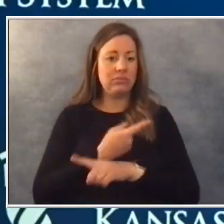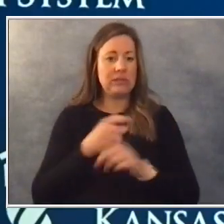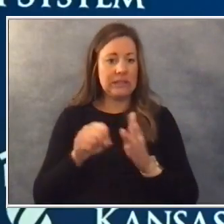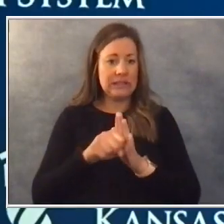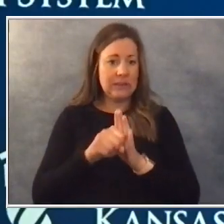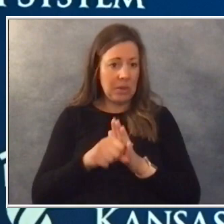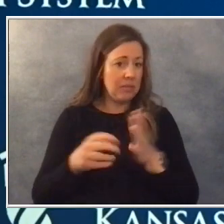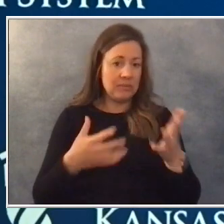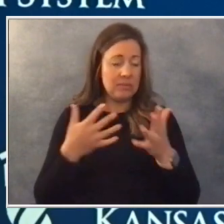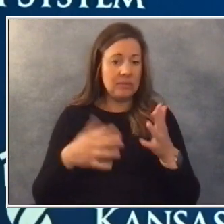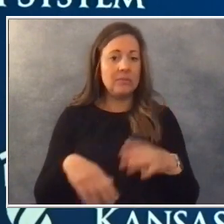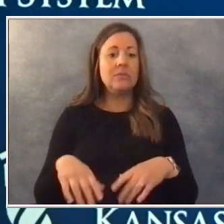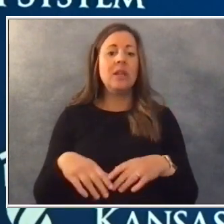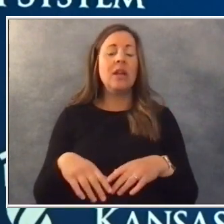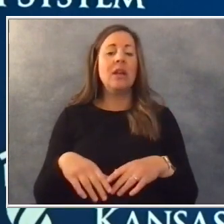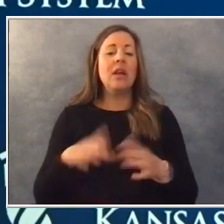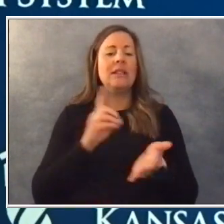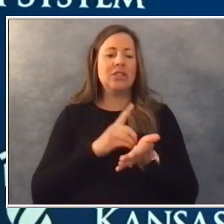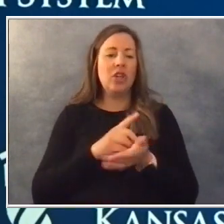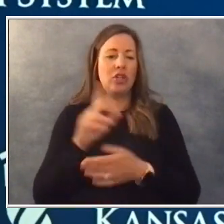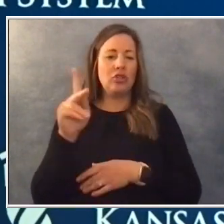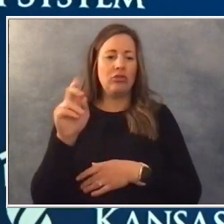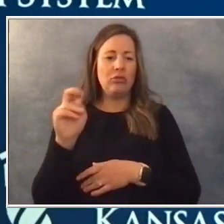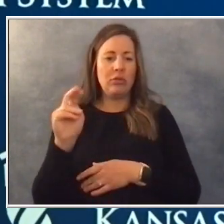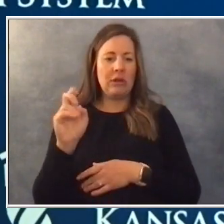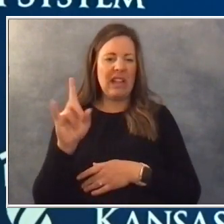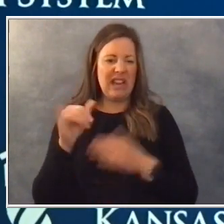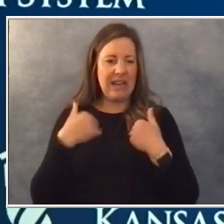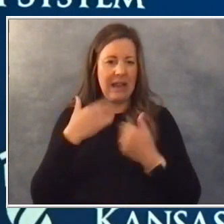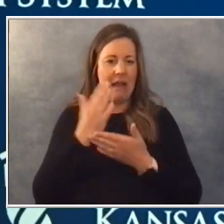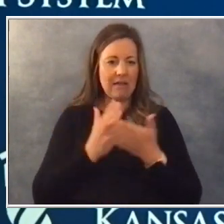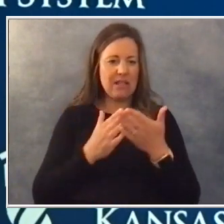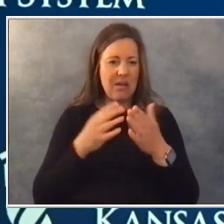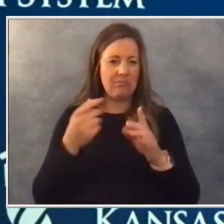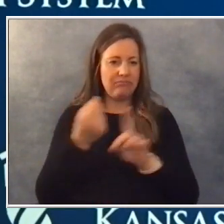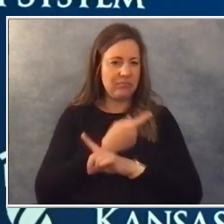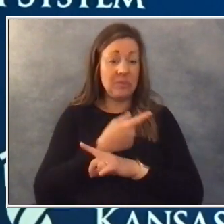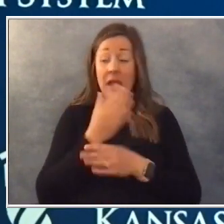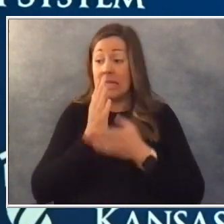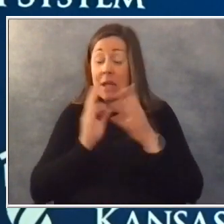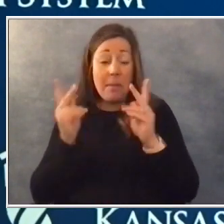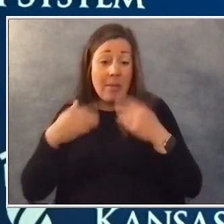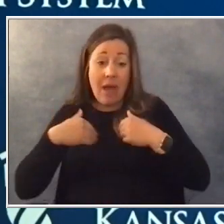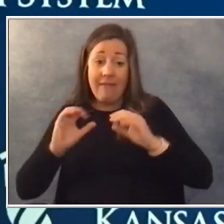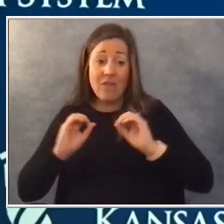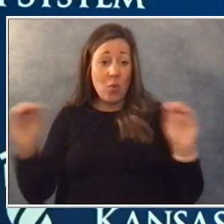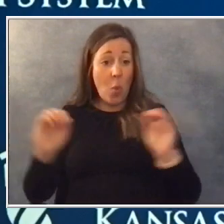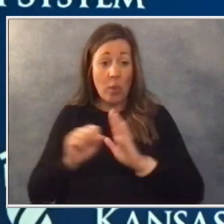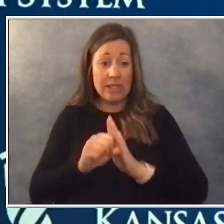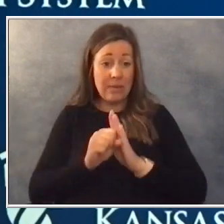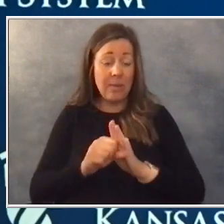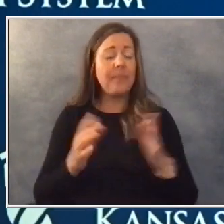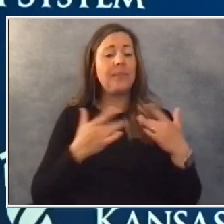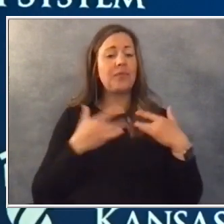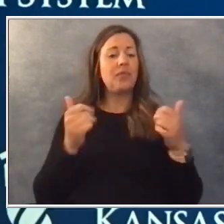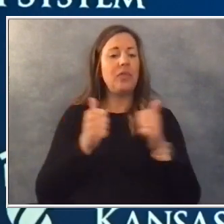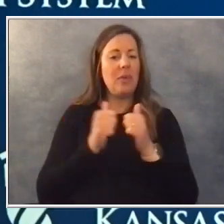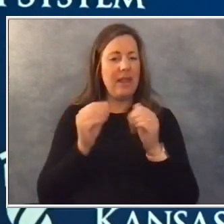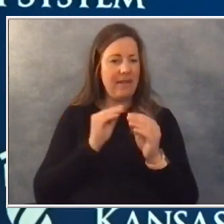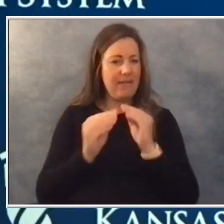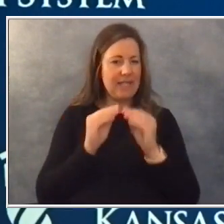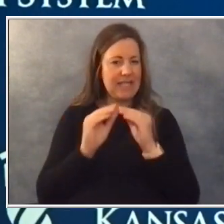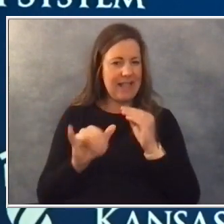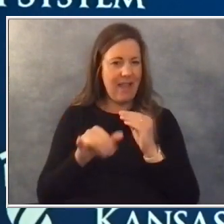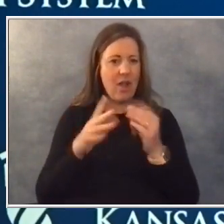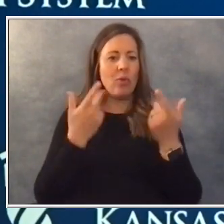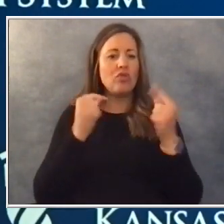some atypical symptoms. And then there's people that are completely asymptomatic. And usually when we're fixing this, we're going after the symptoms. So we're